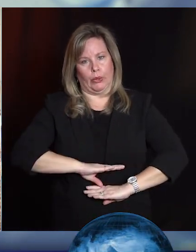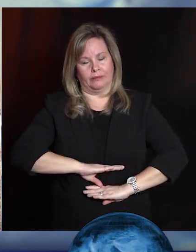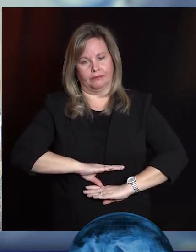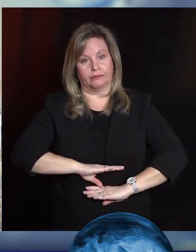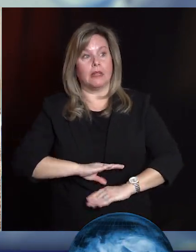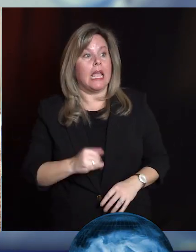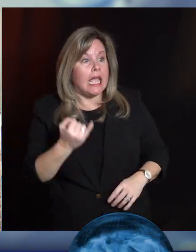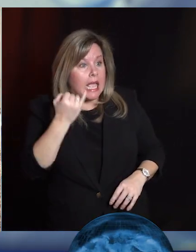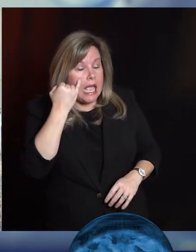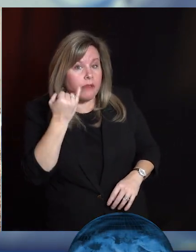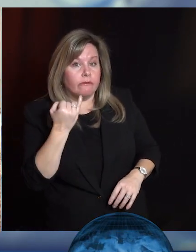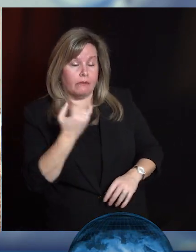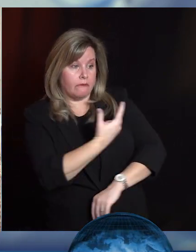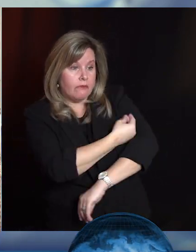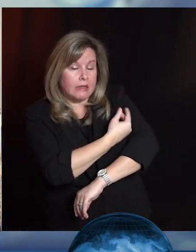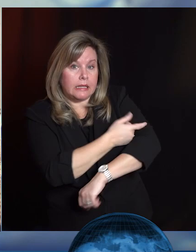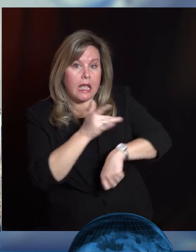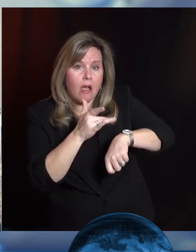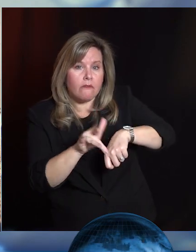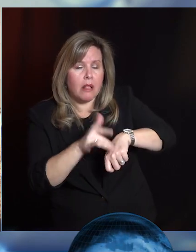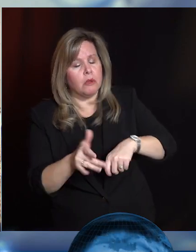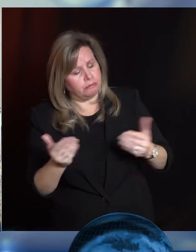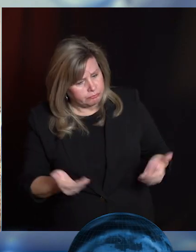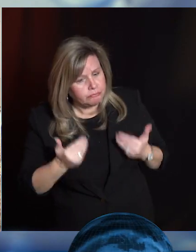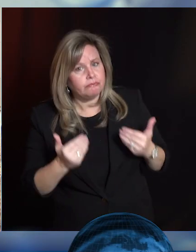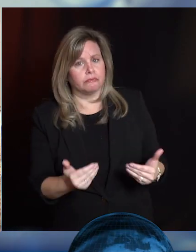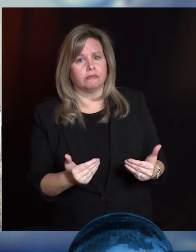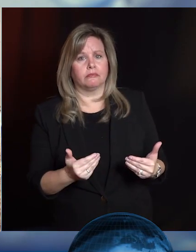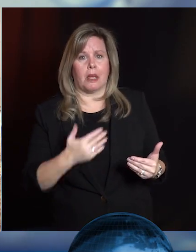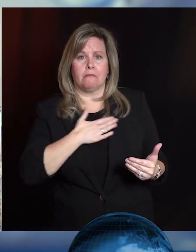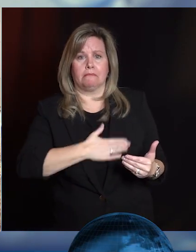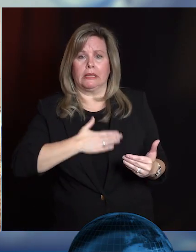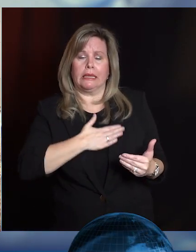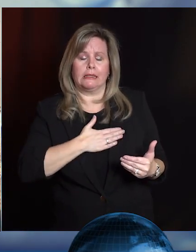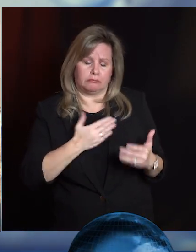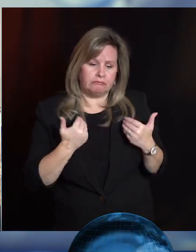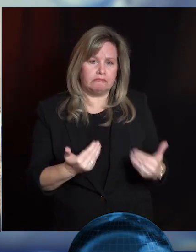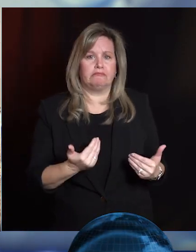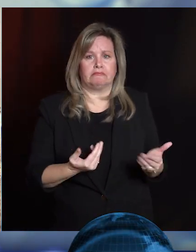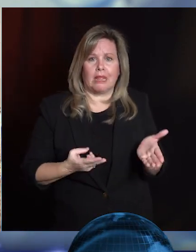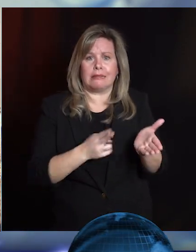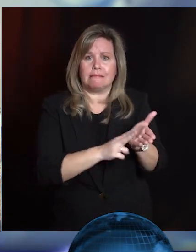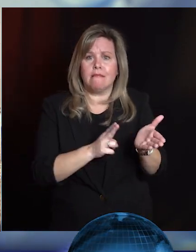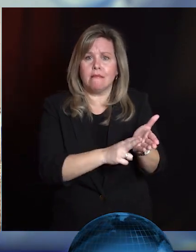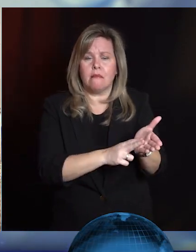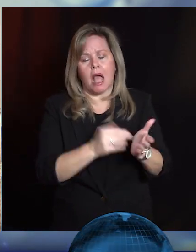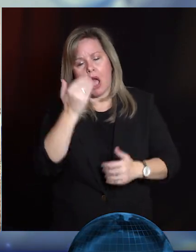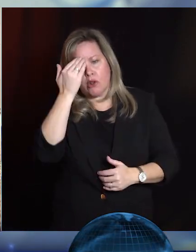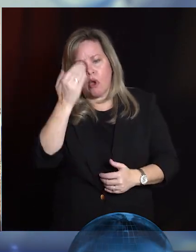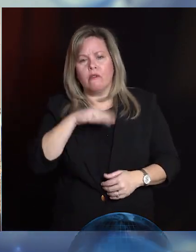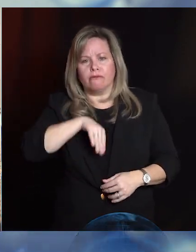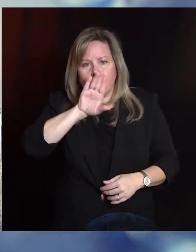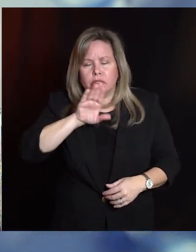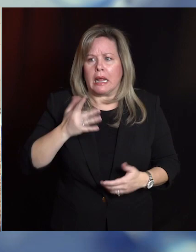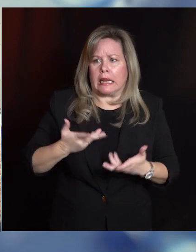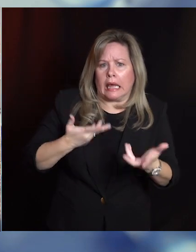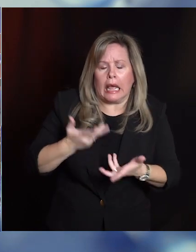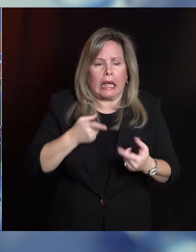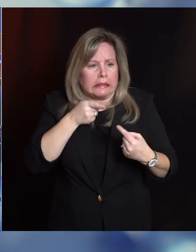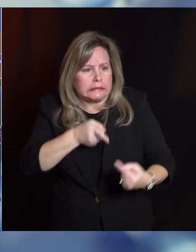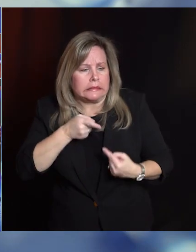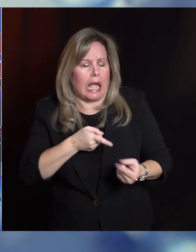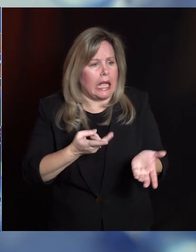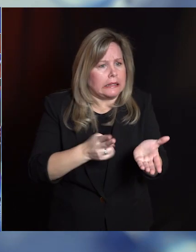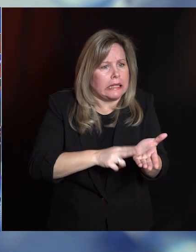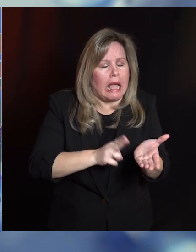some delays on some ends, but this is how we're going to get through the end of the pandemic, fully reopened and get back up and running.